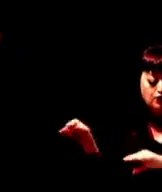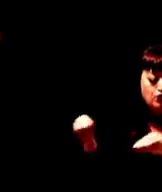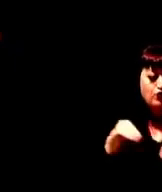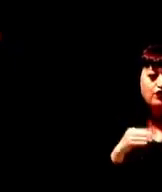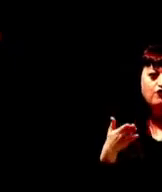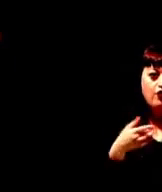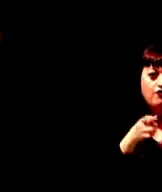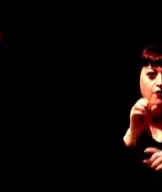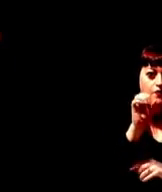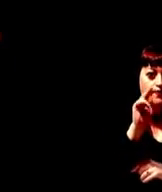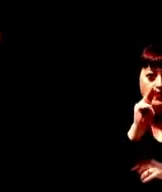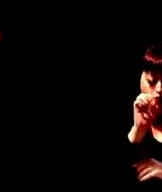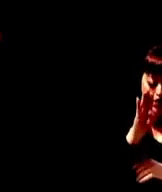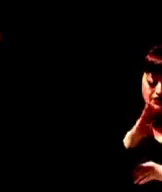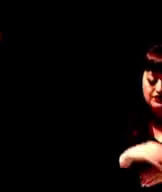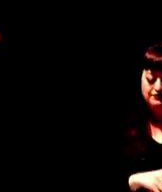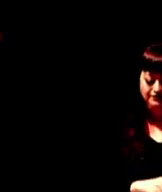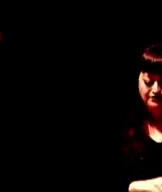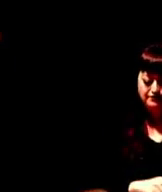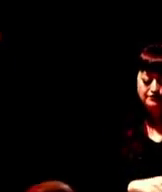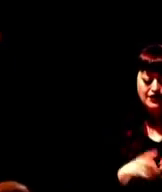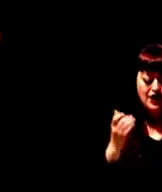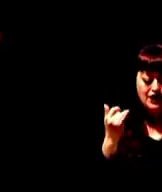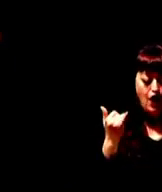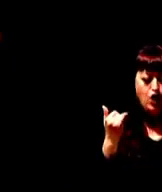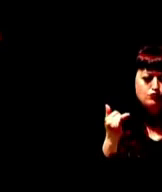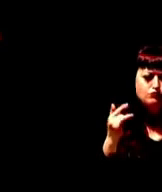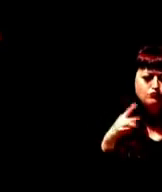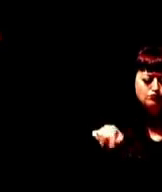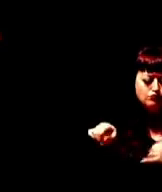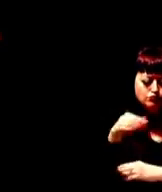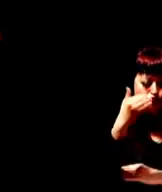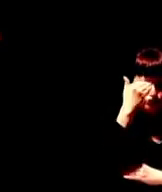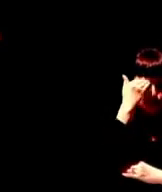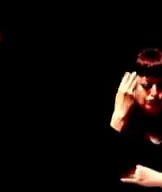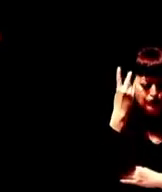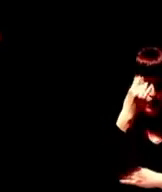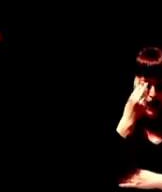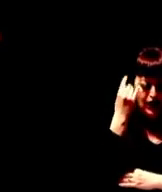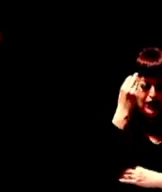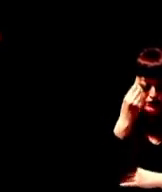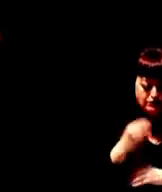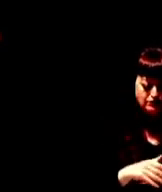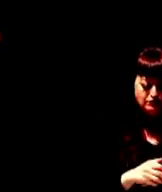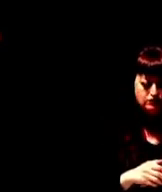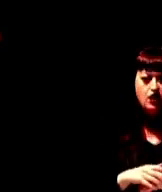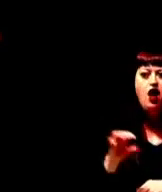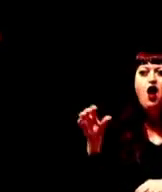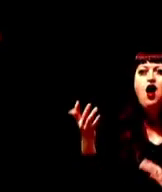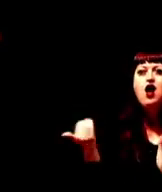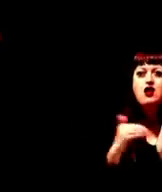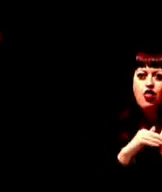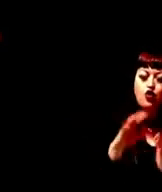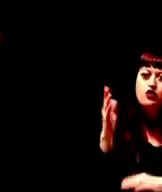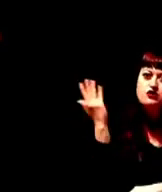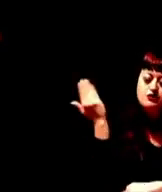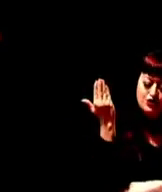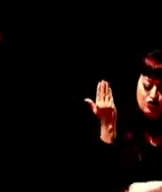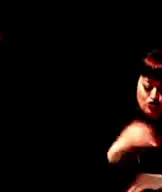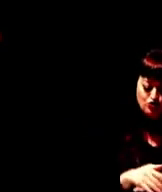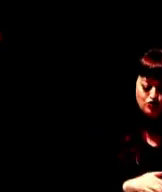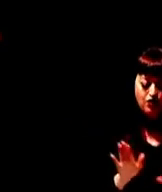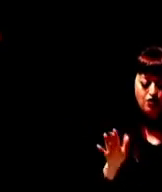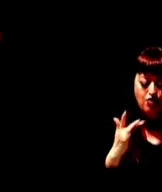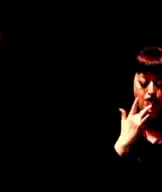all places. Now, I know what you're all thinking. Another speech?